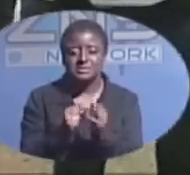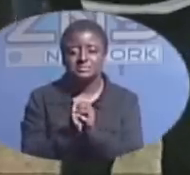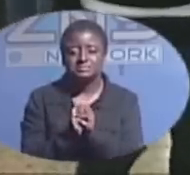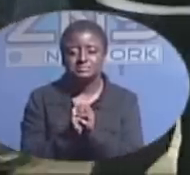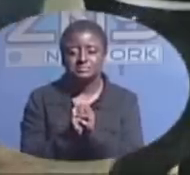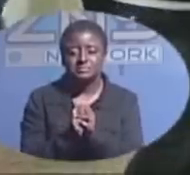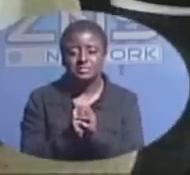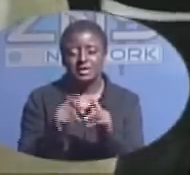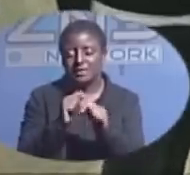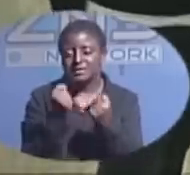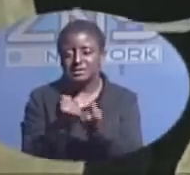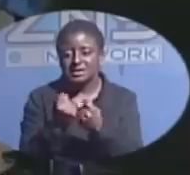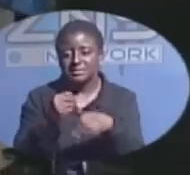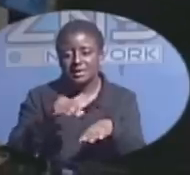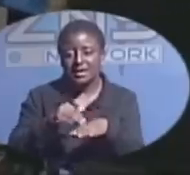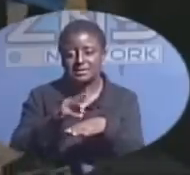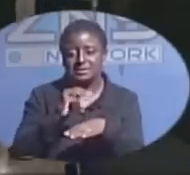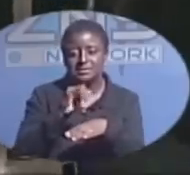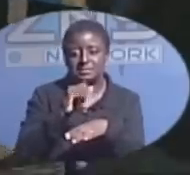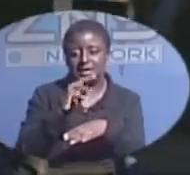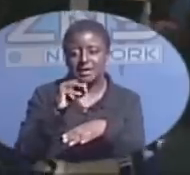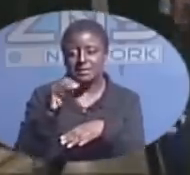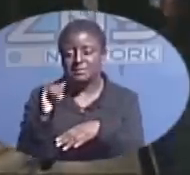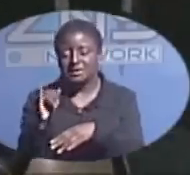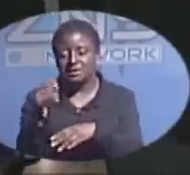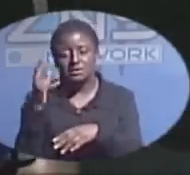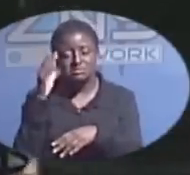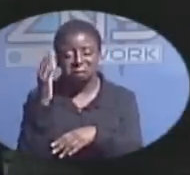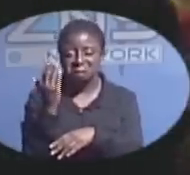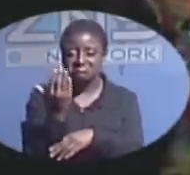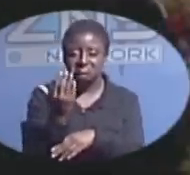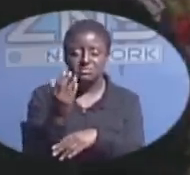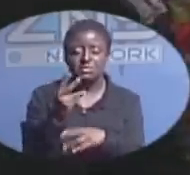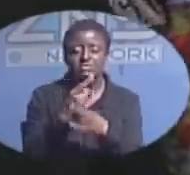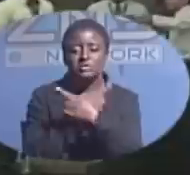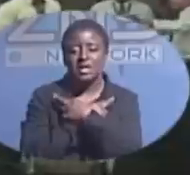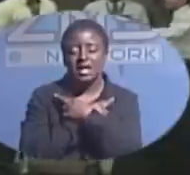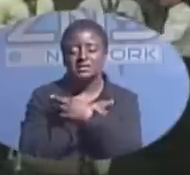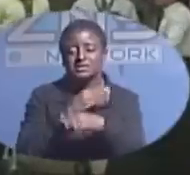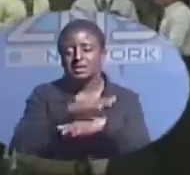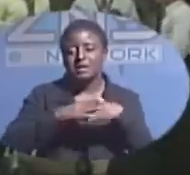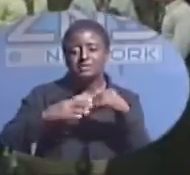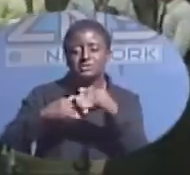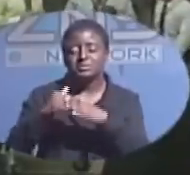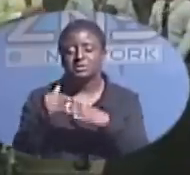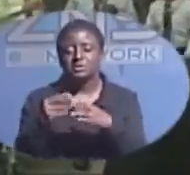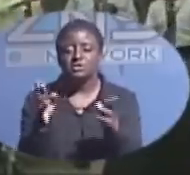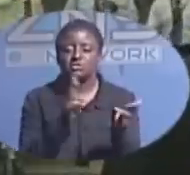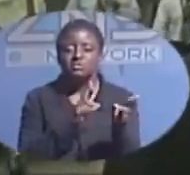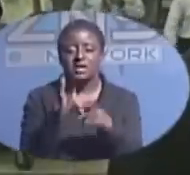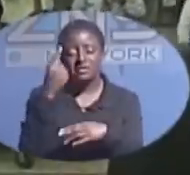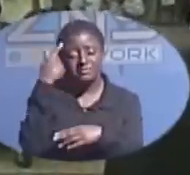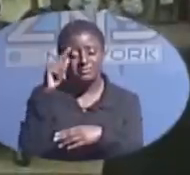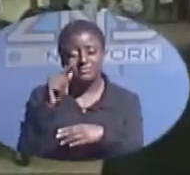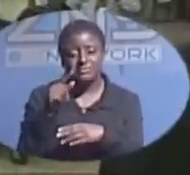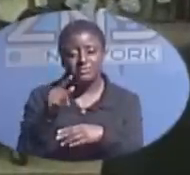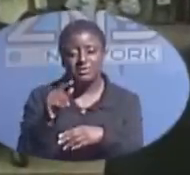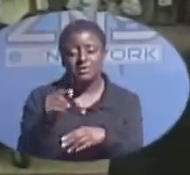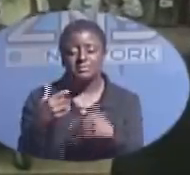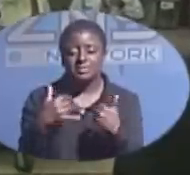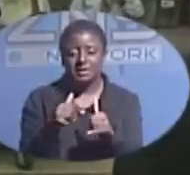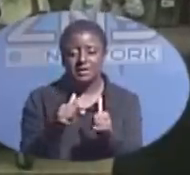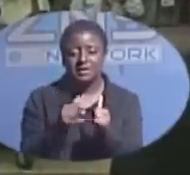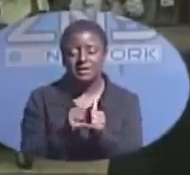International Airport. They look relaxed. They look comfortable. They look like they're ready for business. Well, you know, the surprise to me was everybody was on